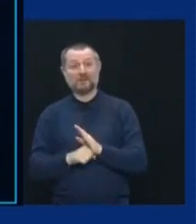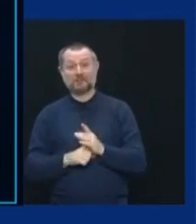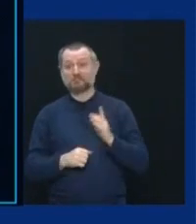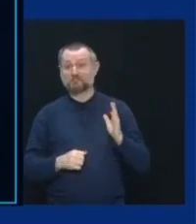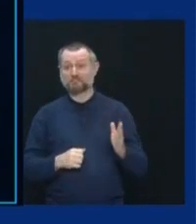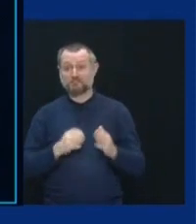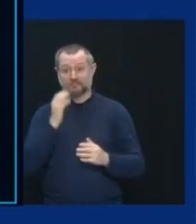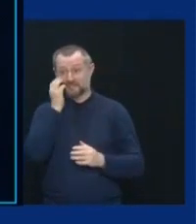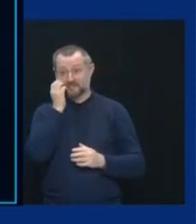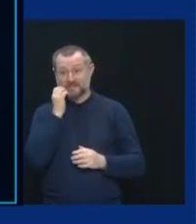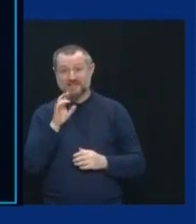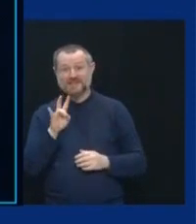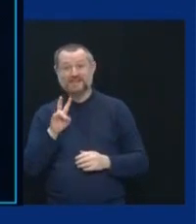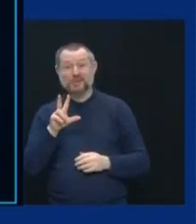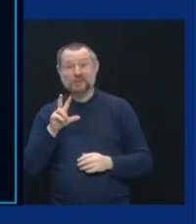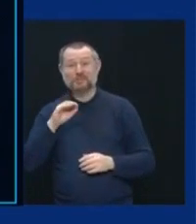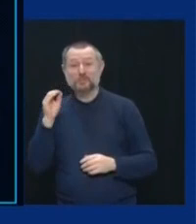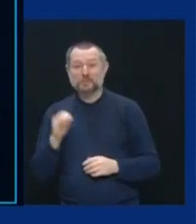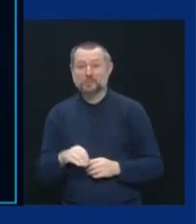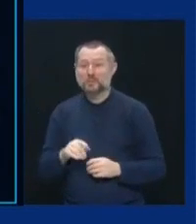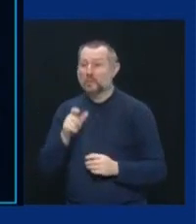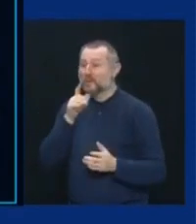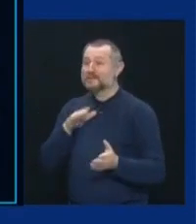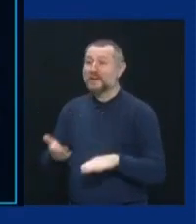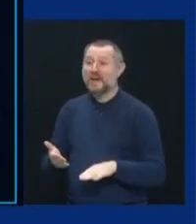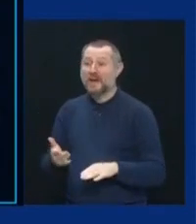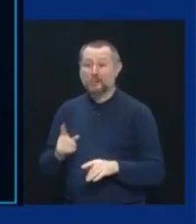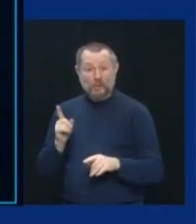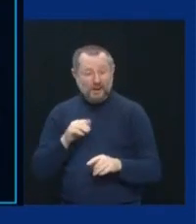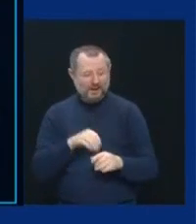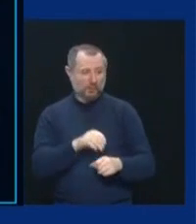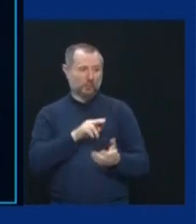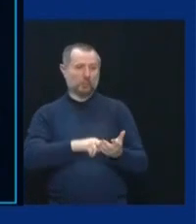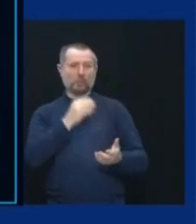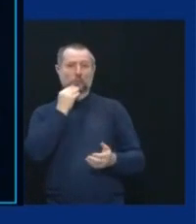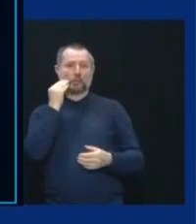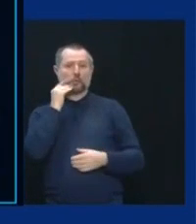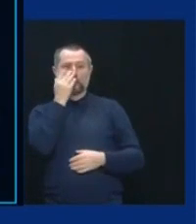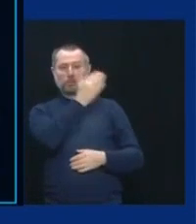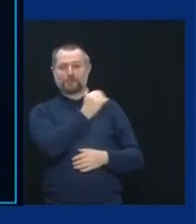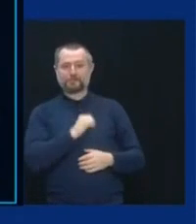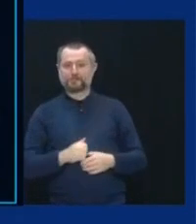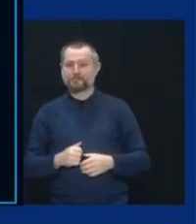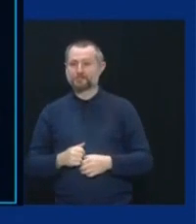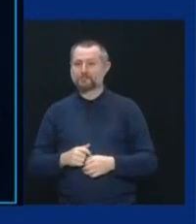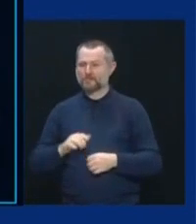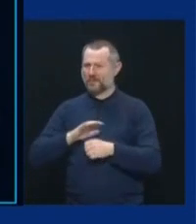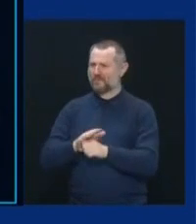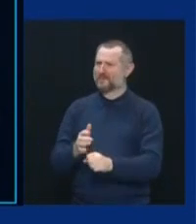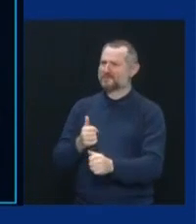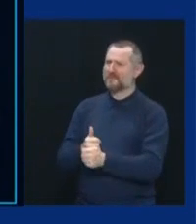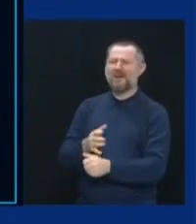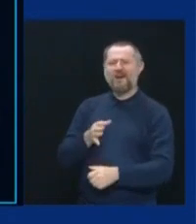to 73% of the people who died in nursing homes. COVID